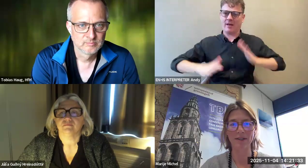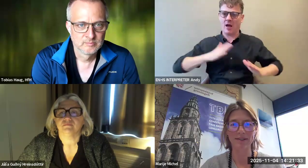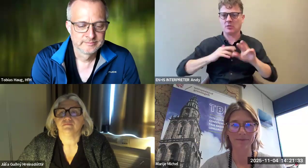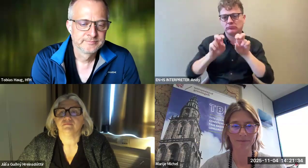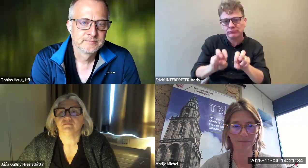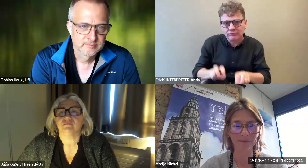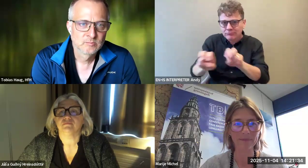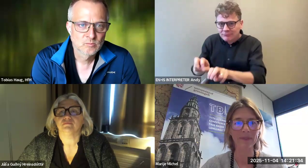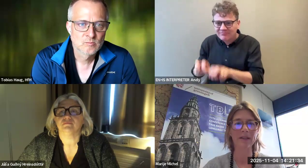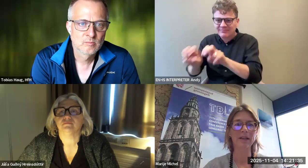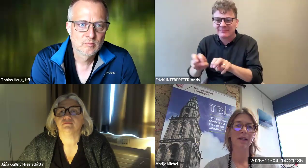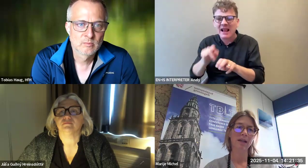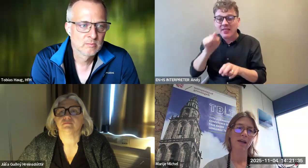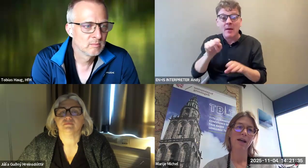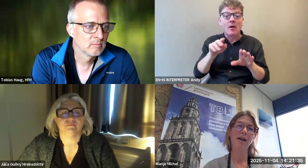make a pause?